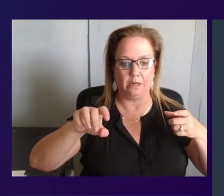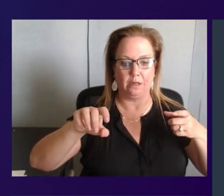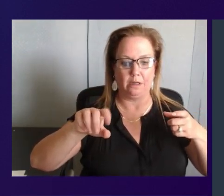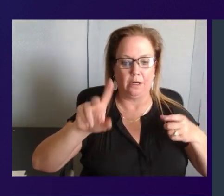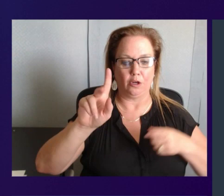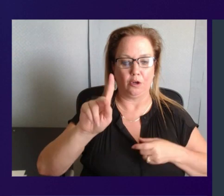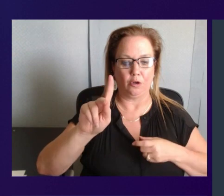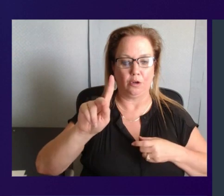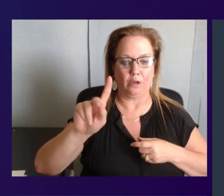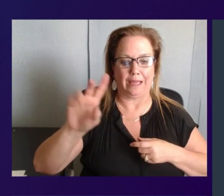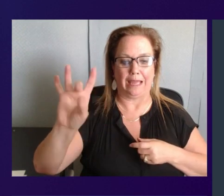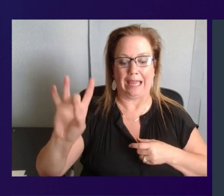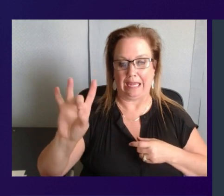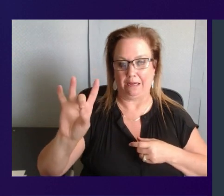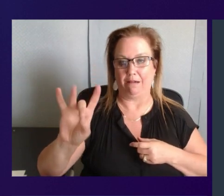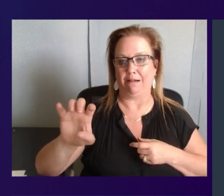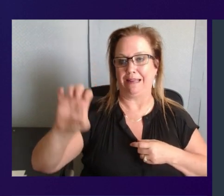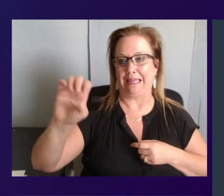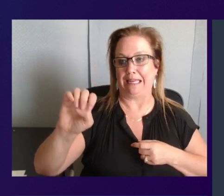Kubernetes on EKS.